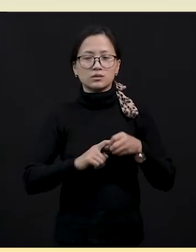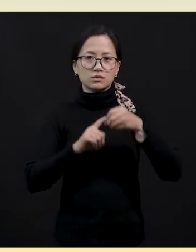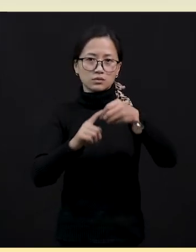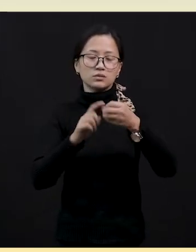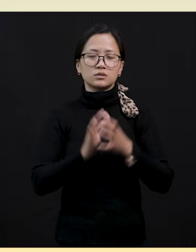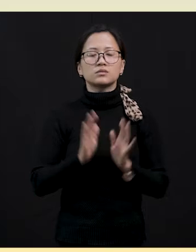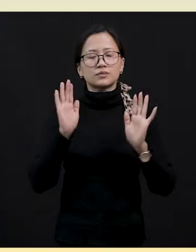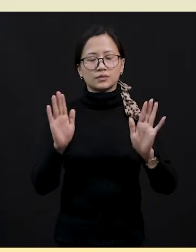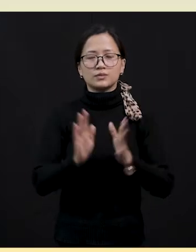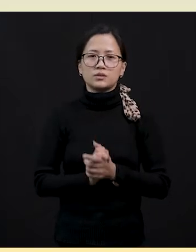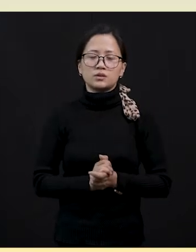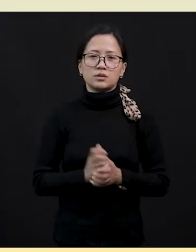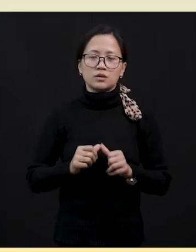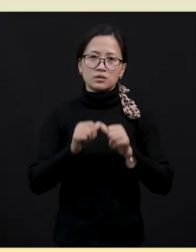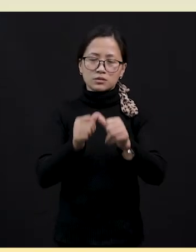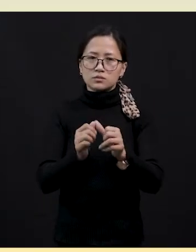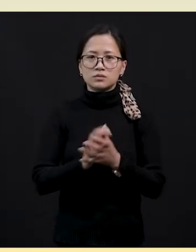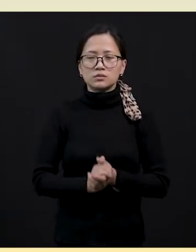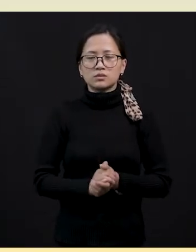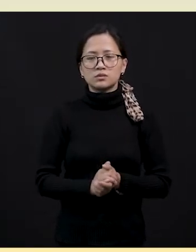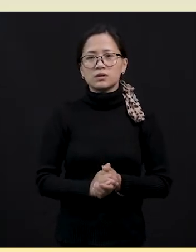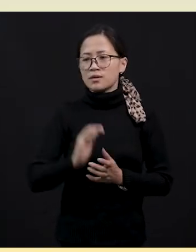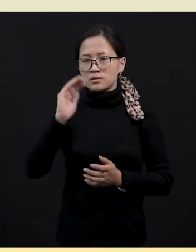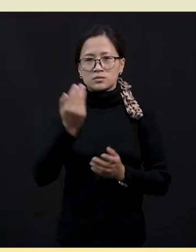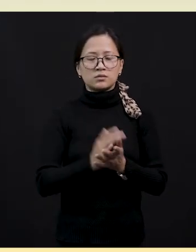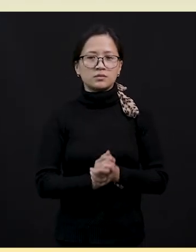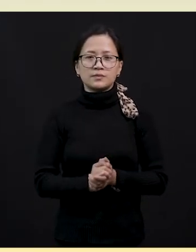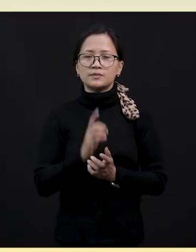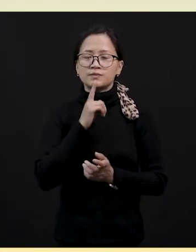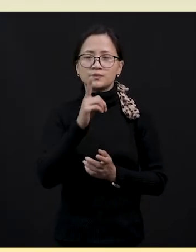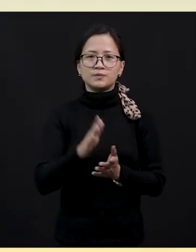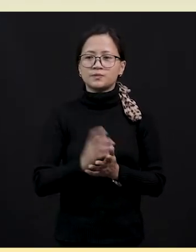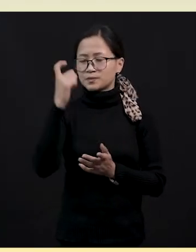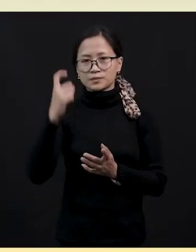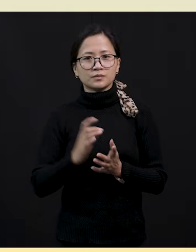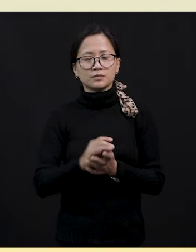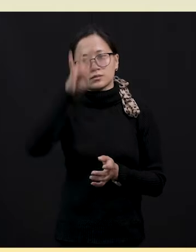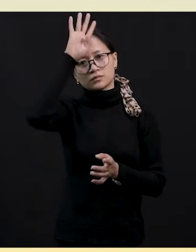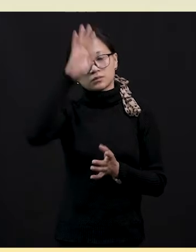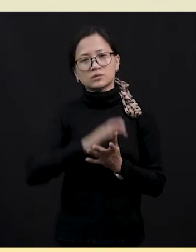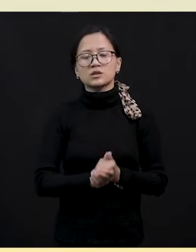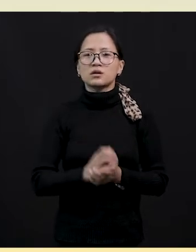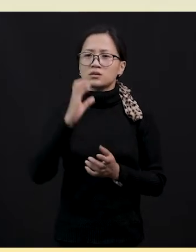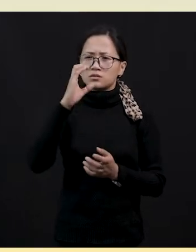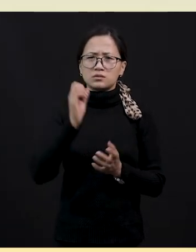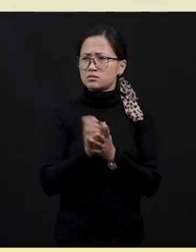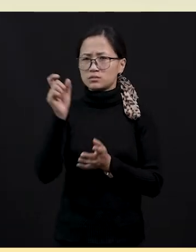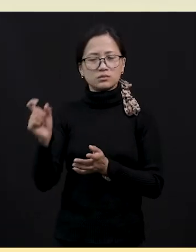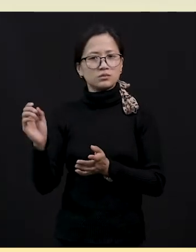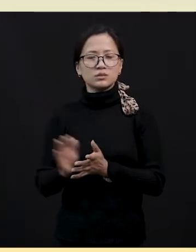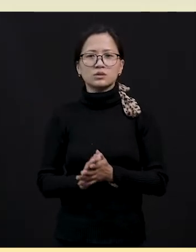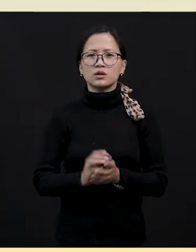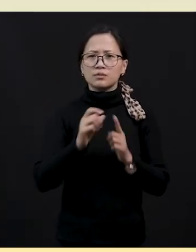that he had. So in answer to those questions, some said that the people most necessary to the king were his counselors, others said